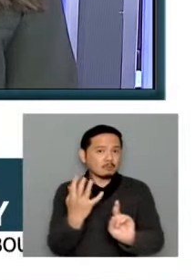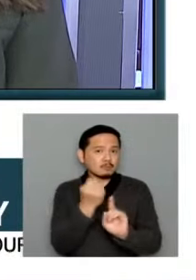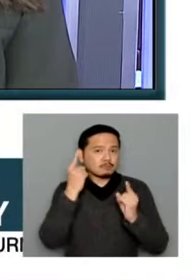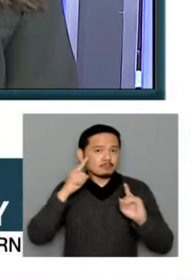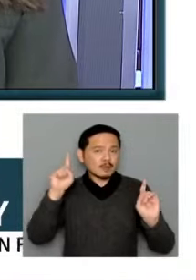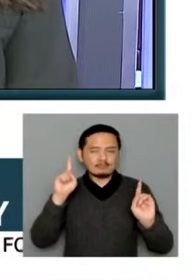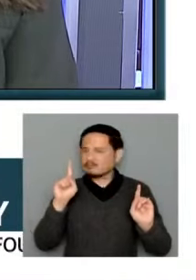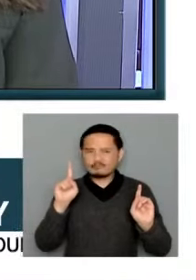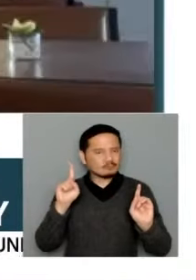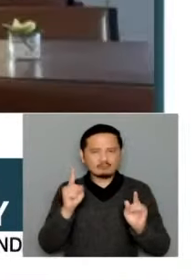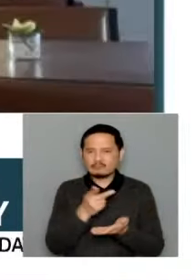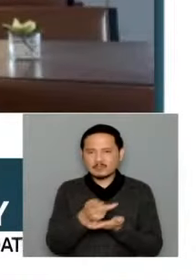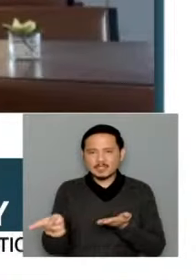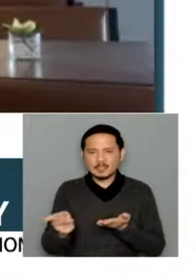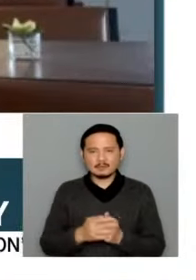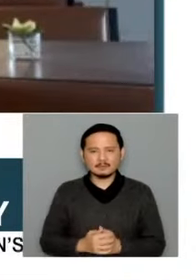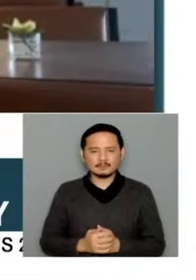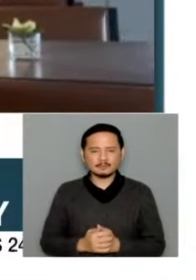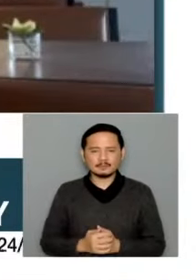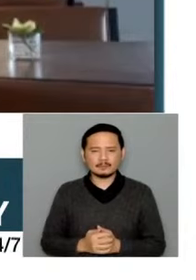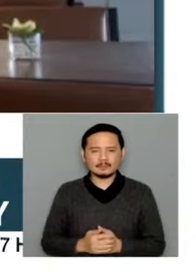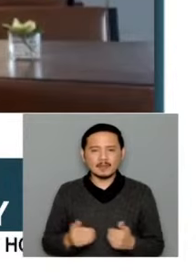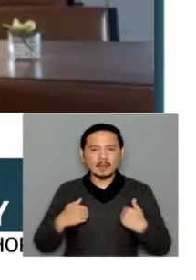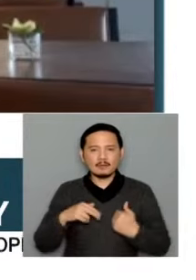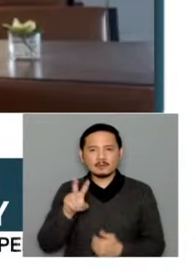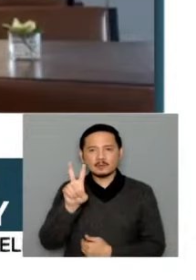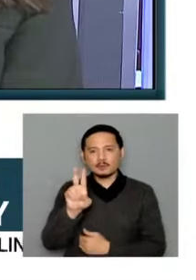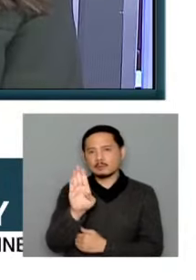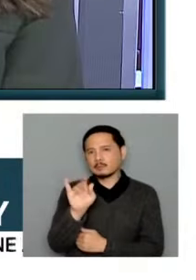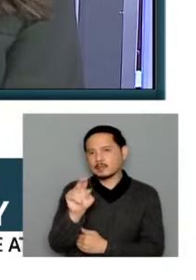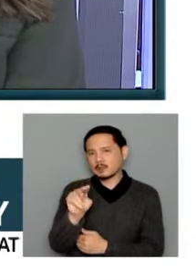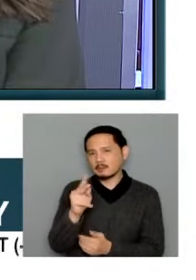There's a 2 billion peso fund allotted